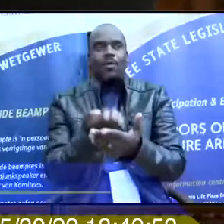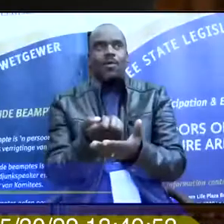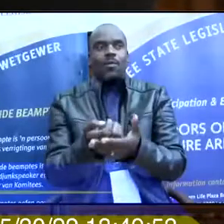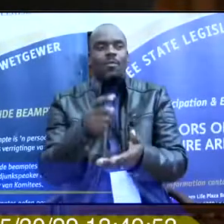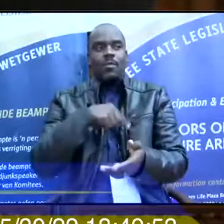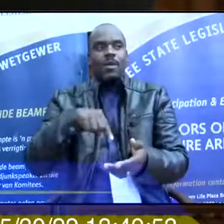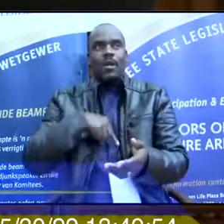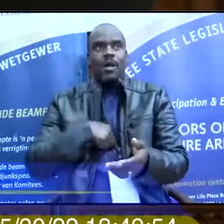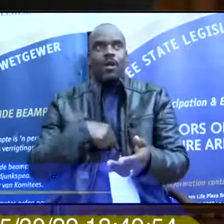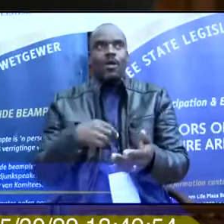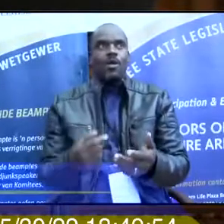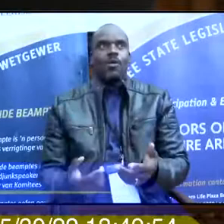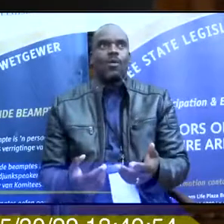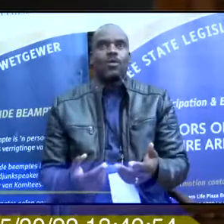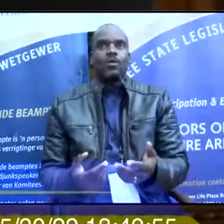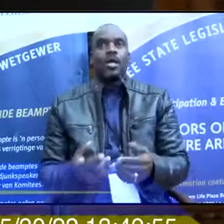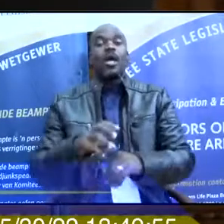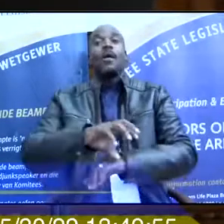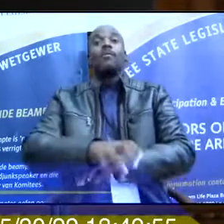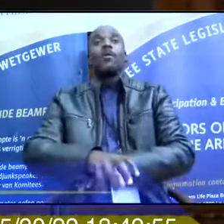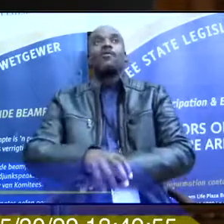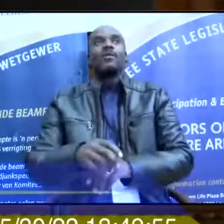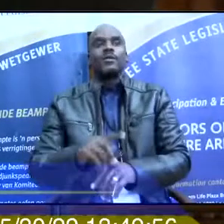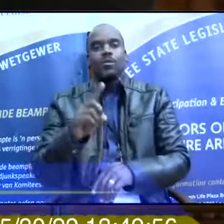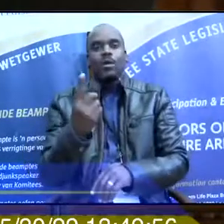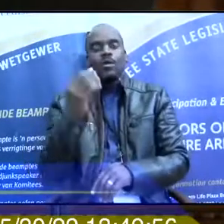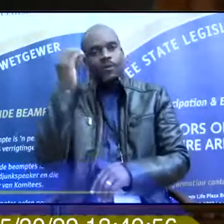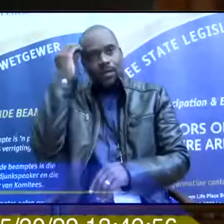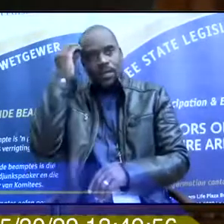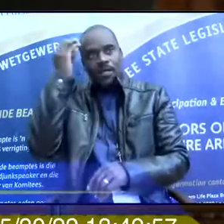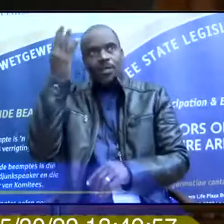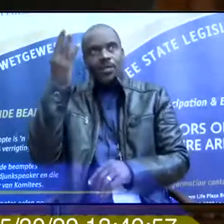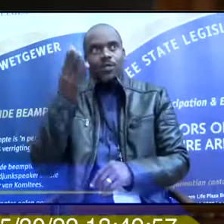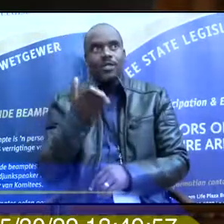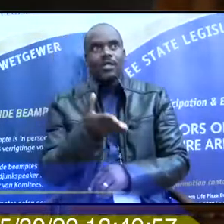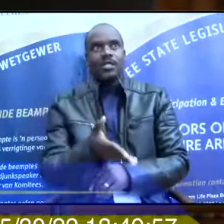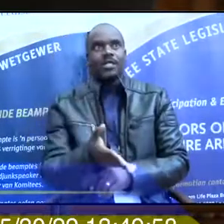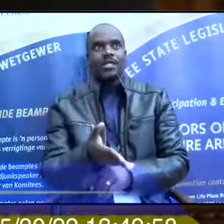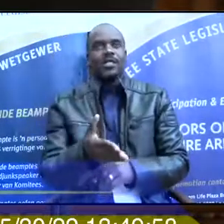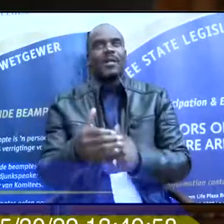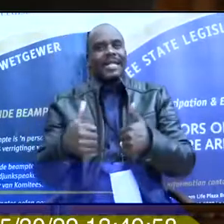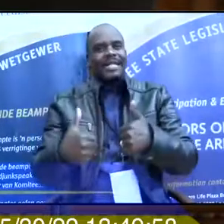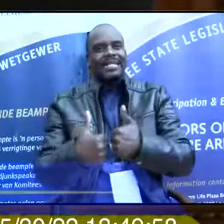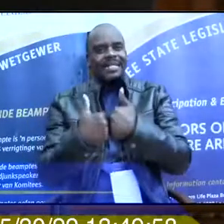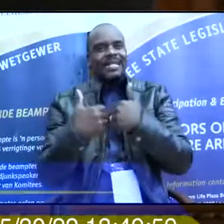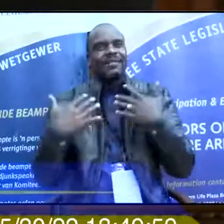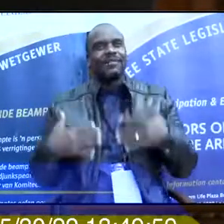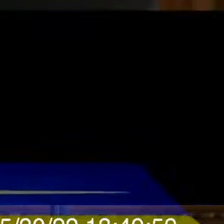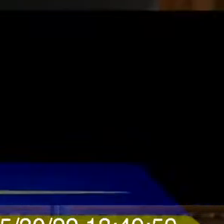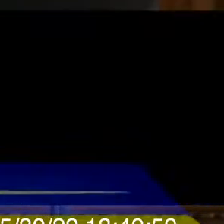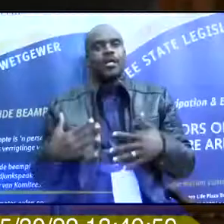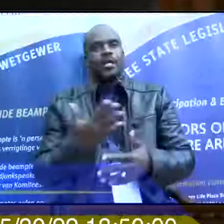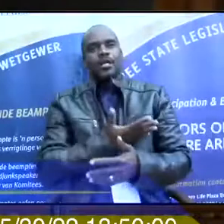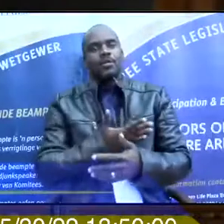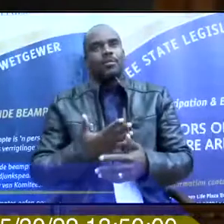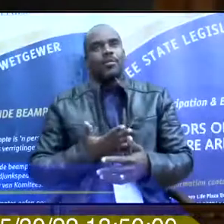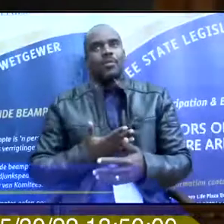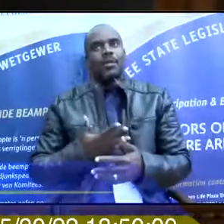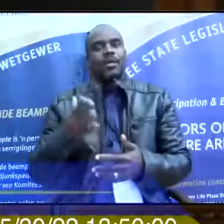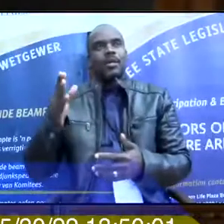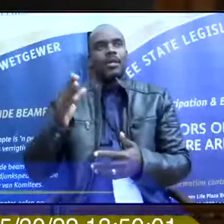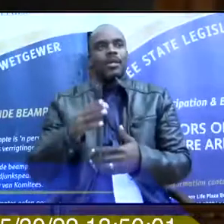the of the of the province one of the issue that is there is a real challenge meghadija is the issue of